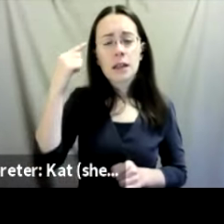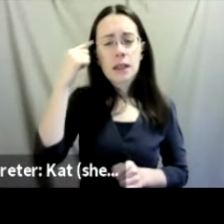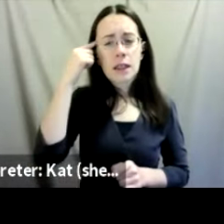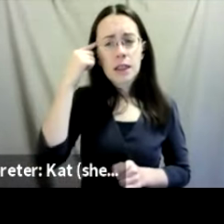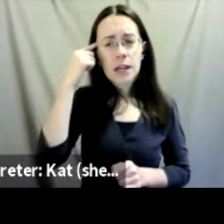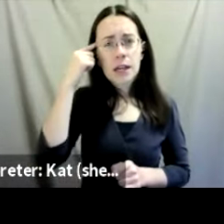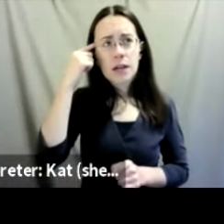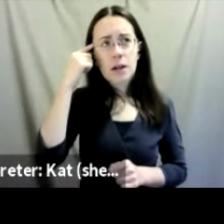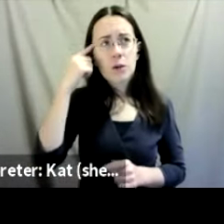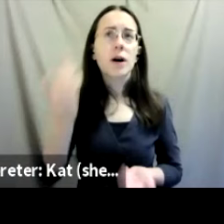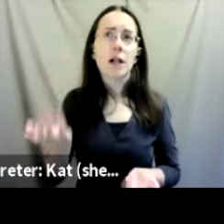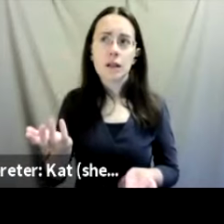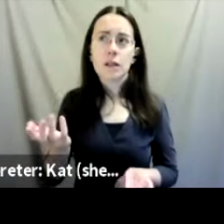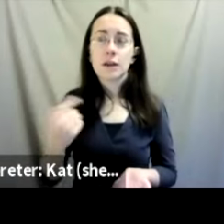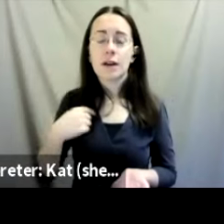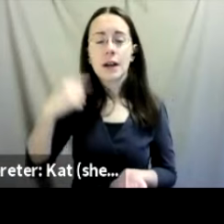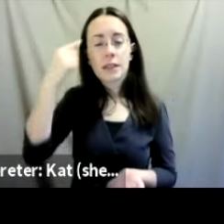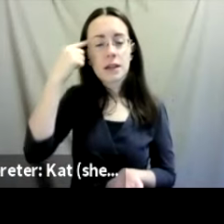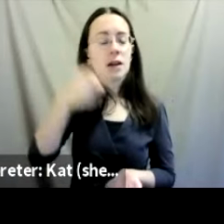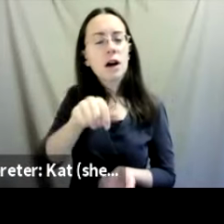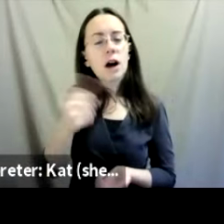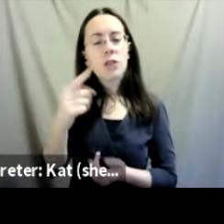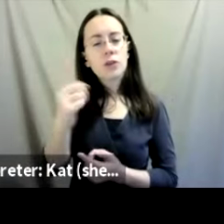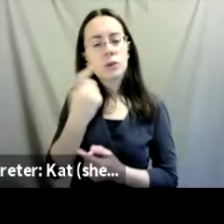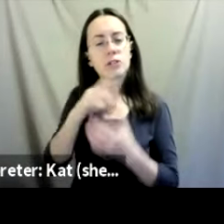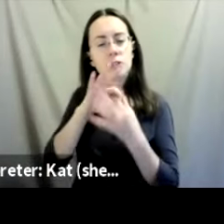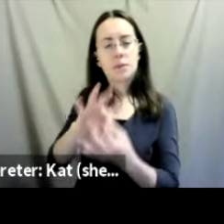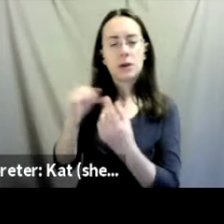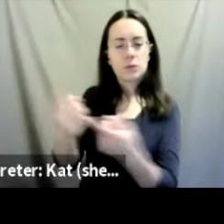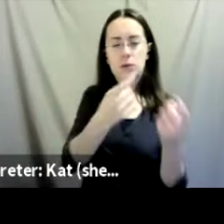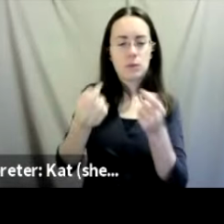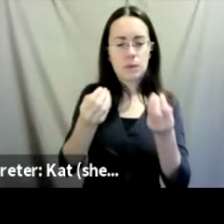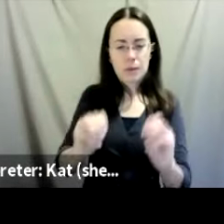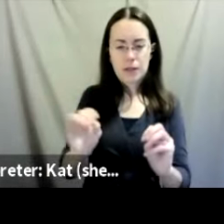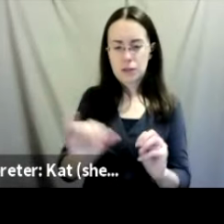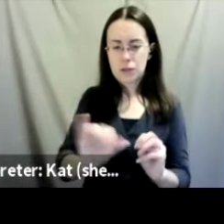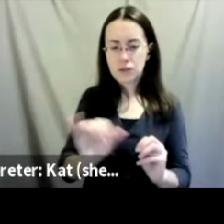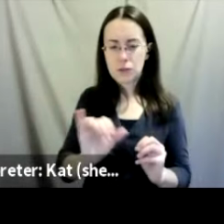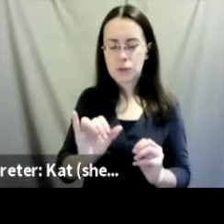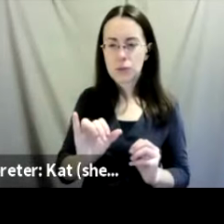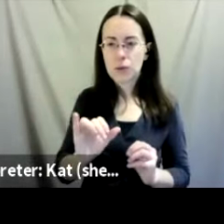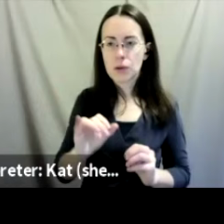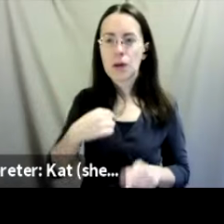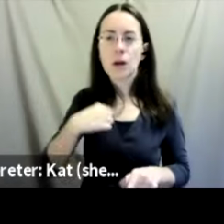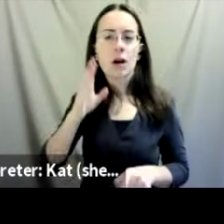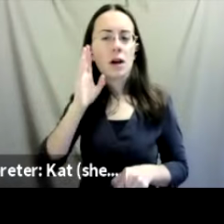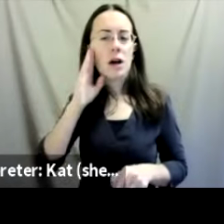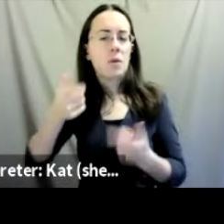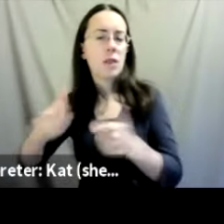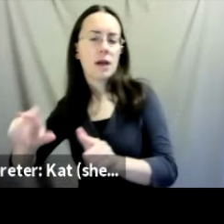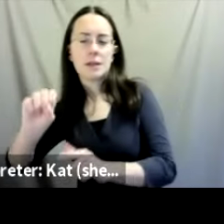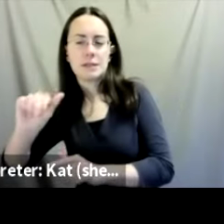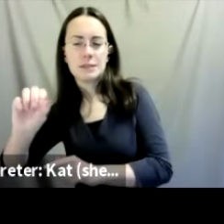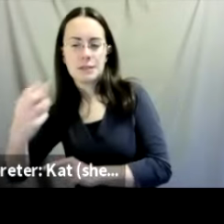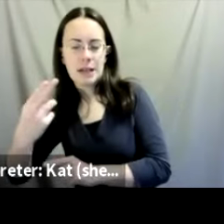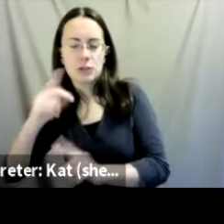well, I think we had another question about what our recruitment methods were, so I'll let the SASH members talk about that in a second. But